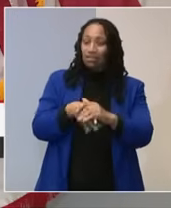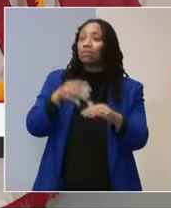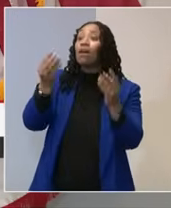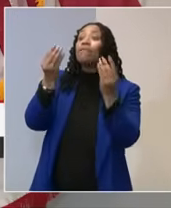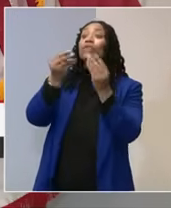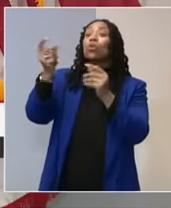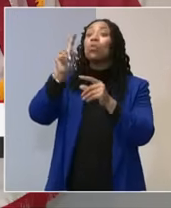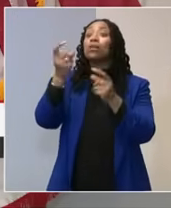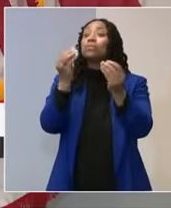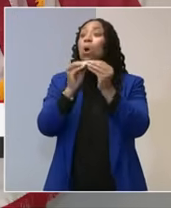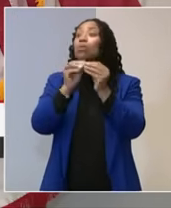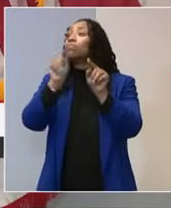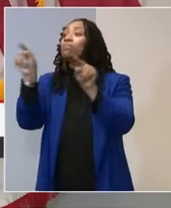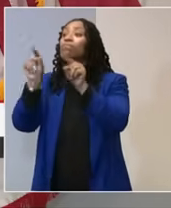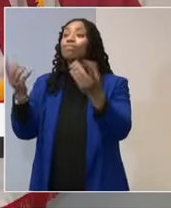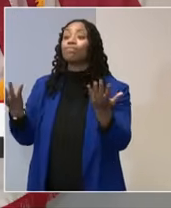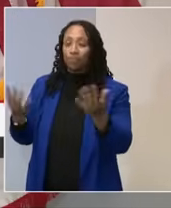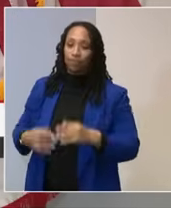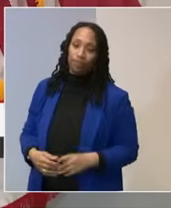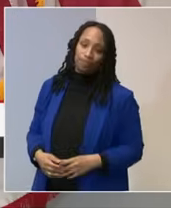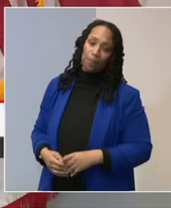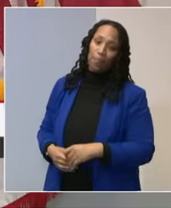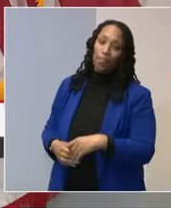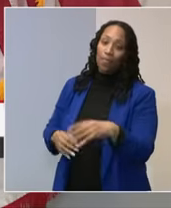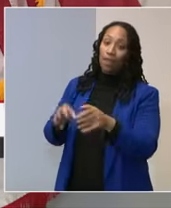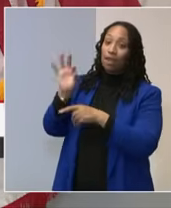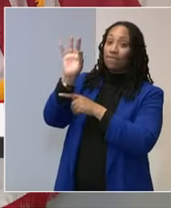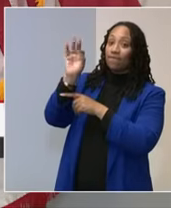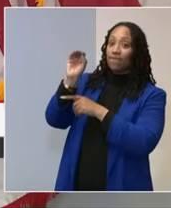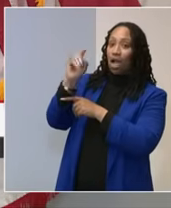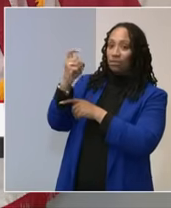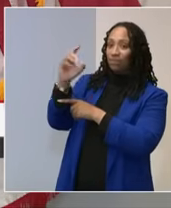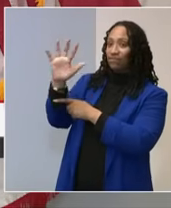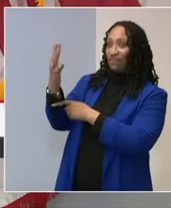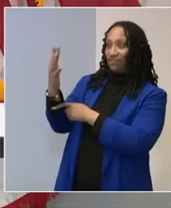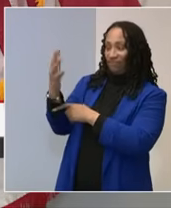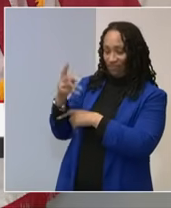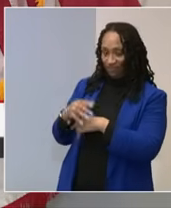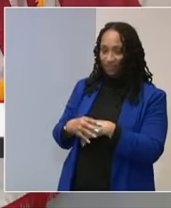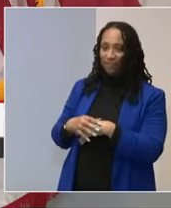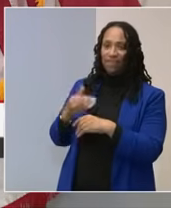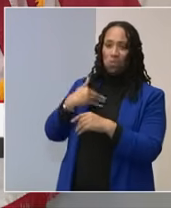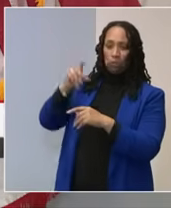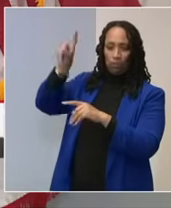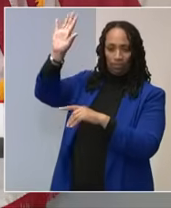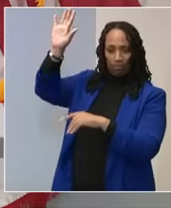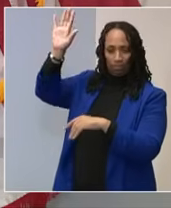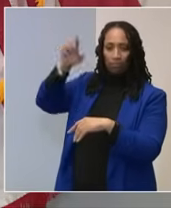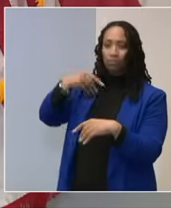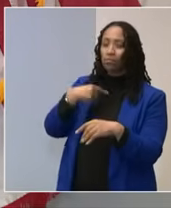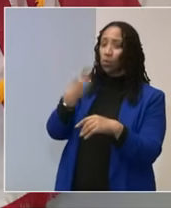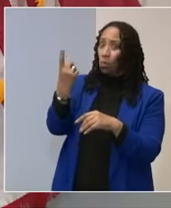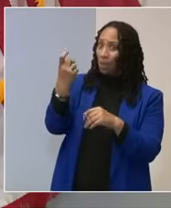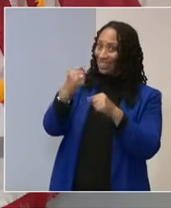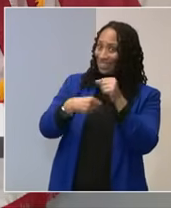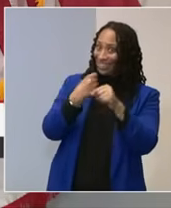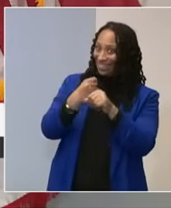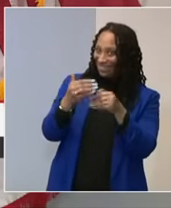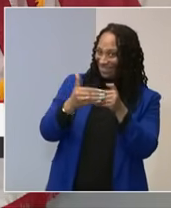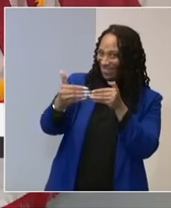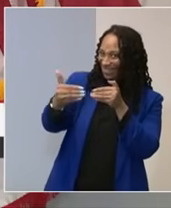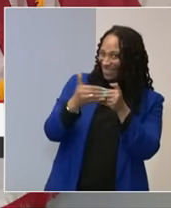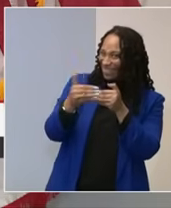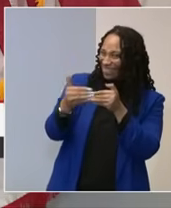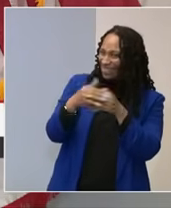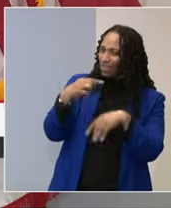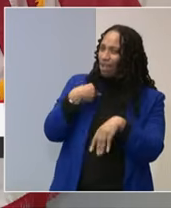here. Hi, Mayor Bowser. Bob Barnard with Fox 5. You've got a year to go, but is there anything, any case that will